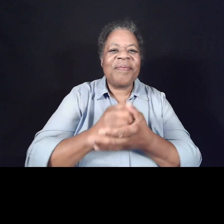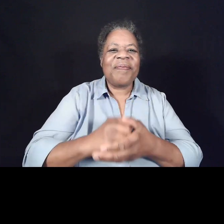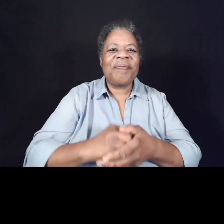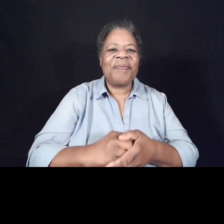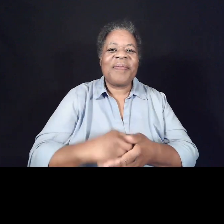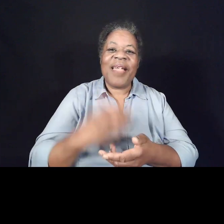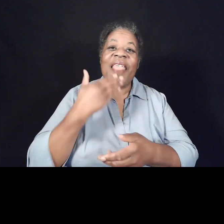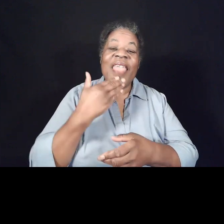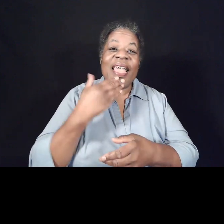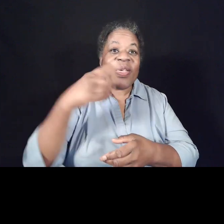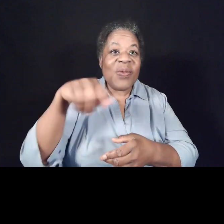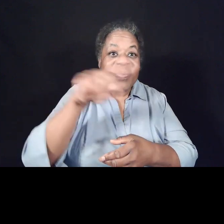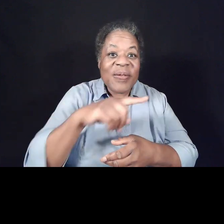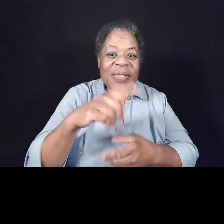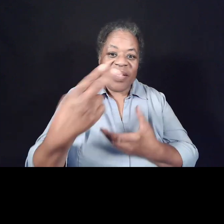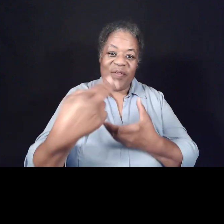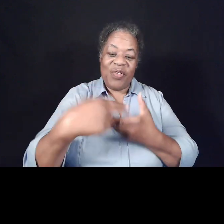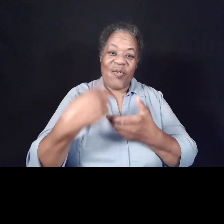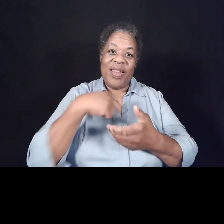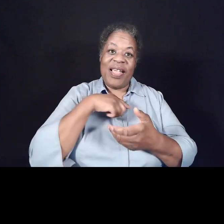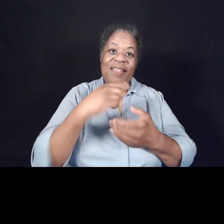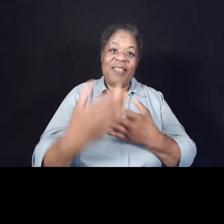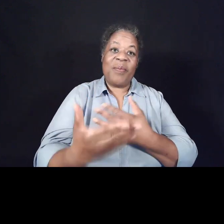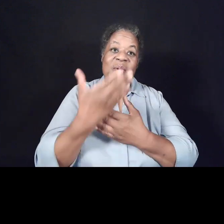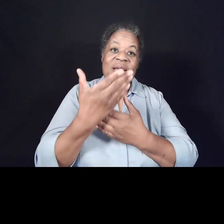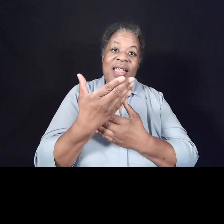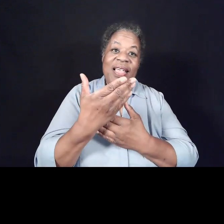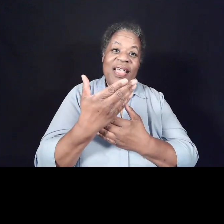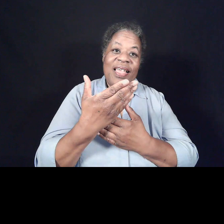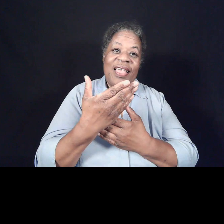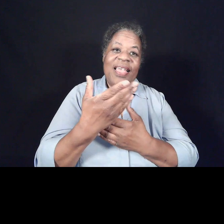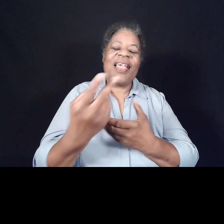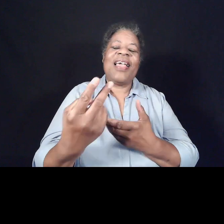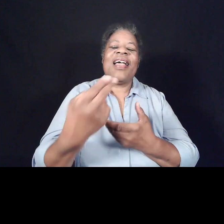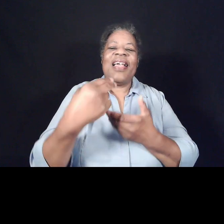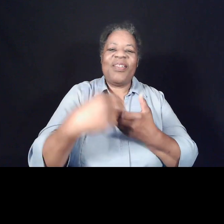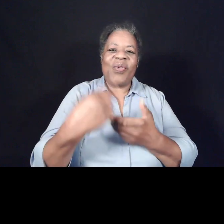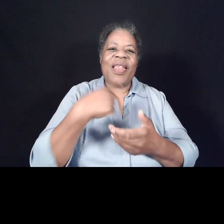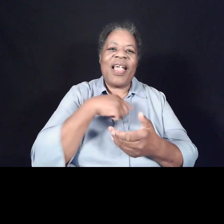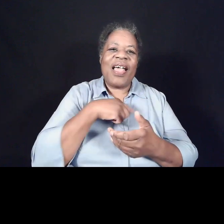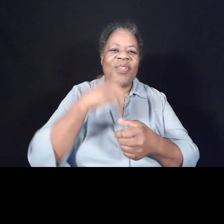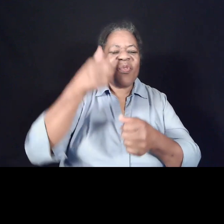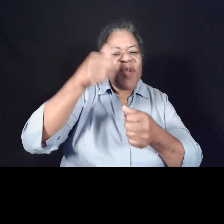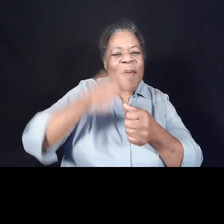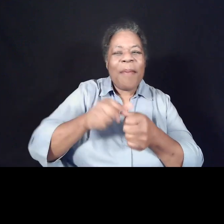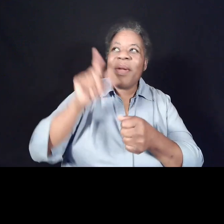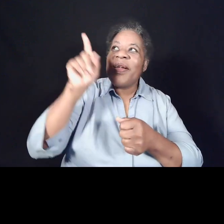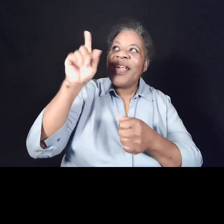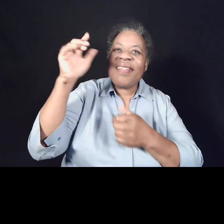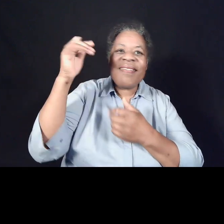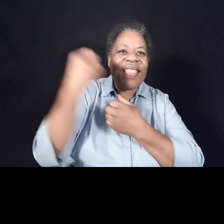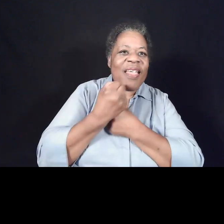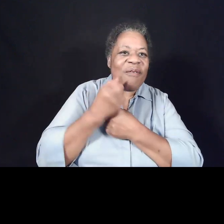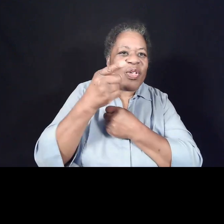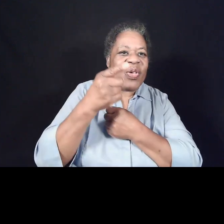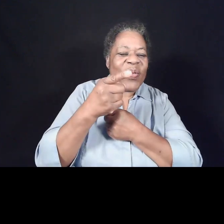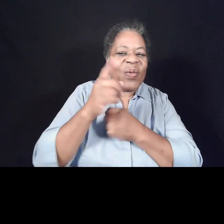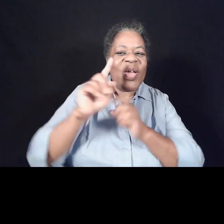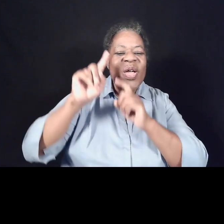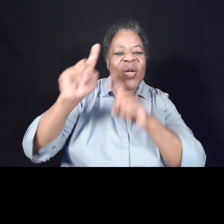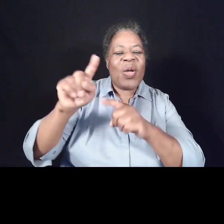Thank you all so much for joining us today and joining us in being reminded of the love of our God. Go in peace.